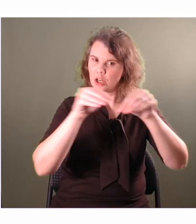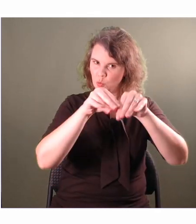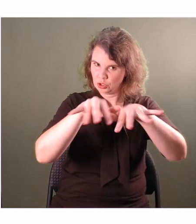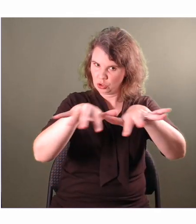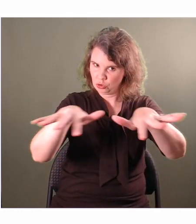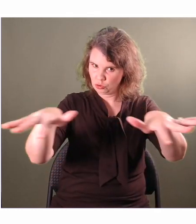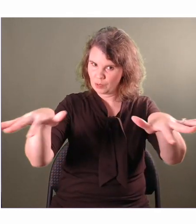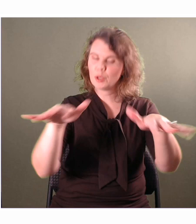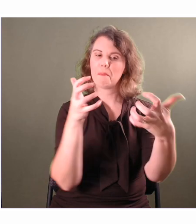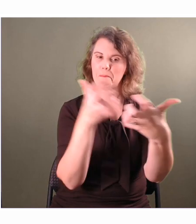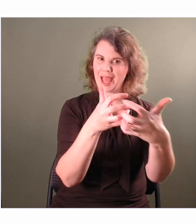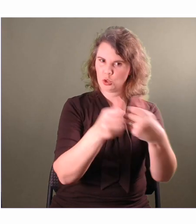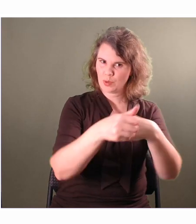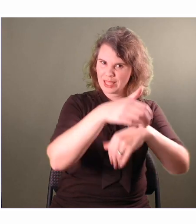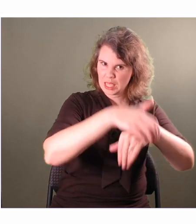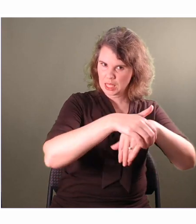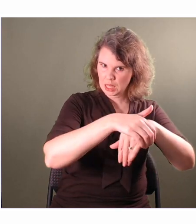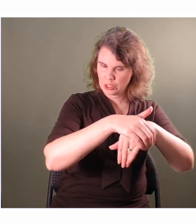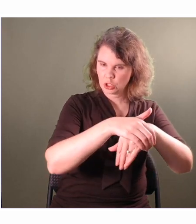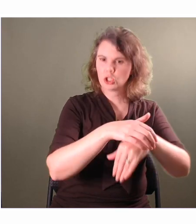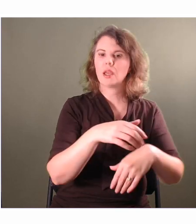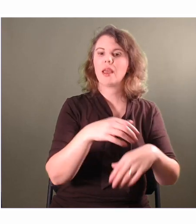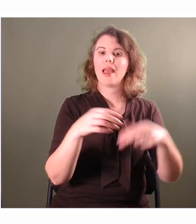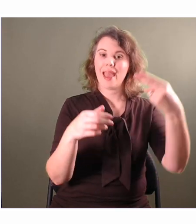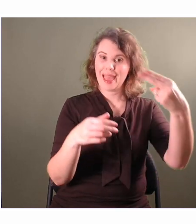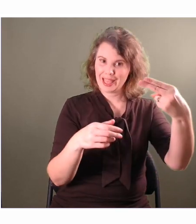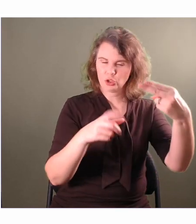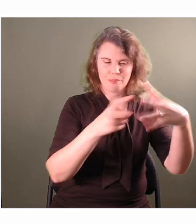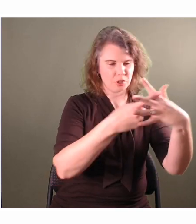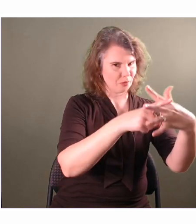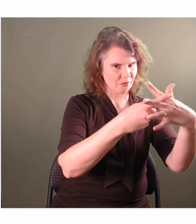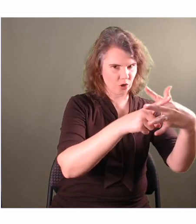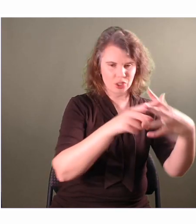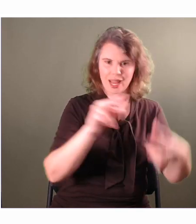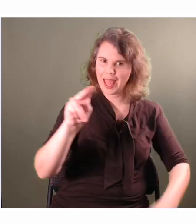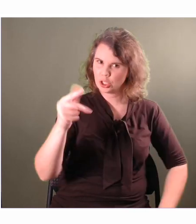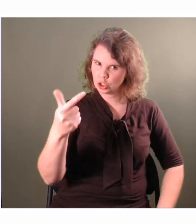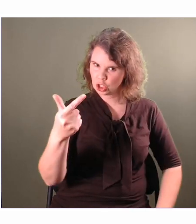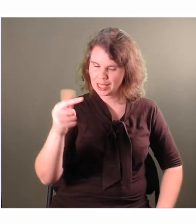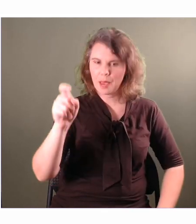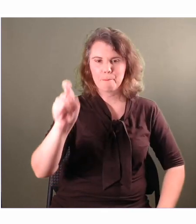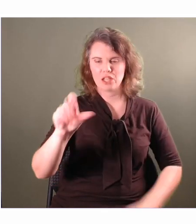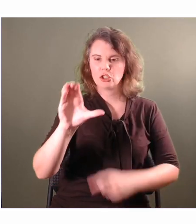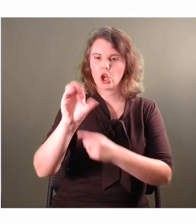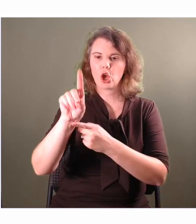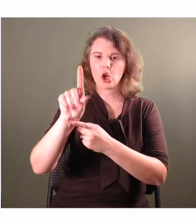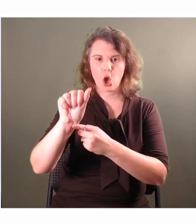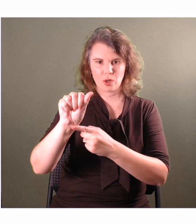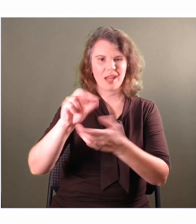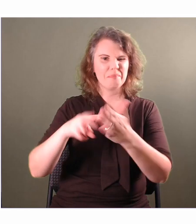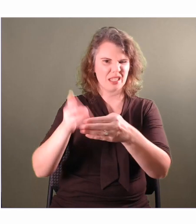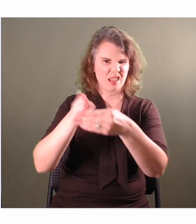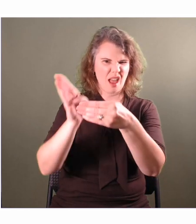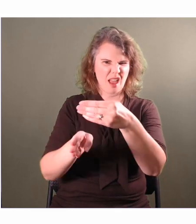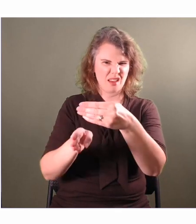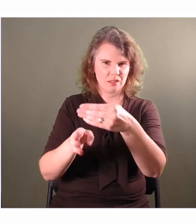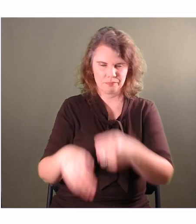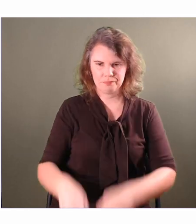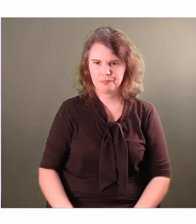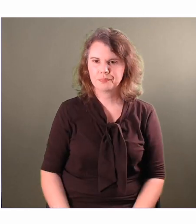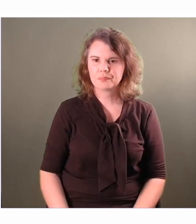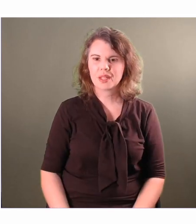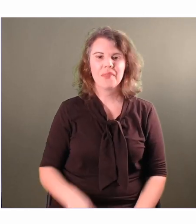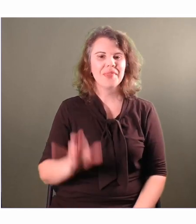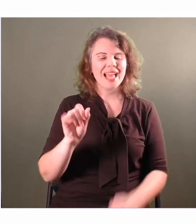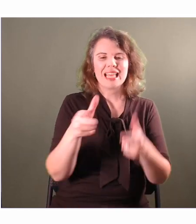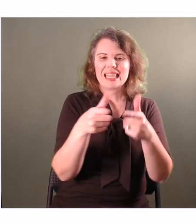be distributed as they are in English. H has to be an onset, and NG has to be a coda. We call these language-wide